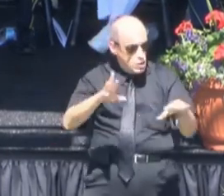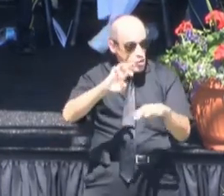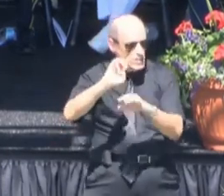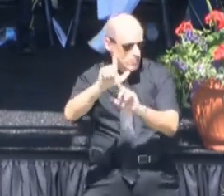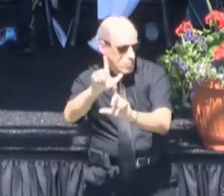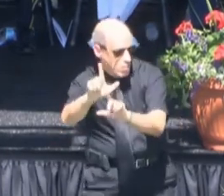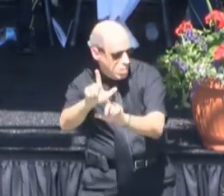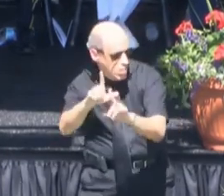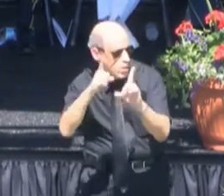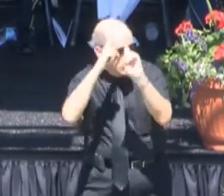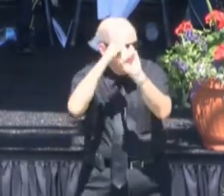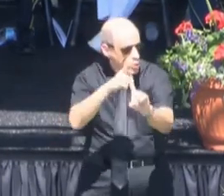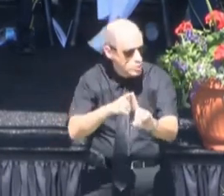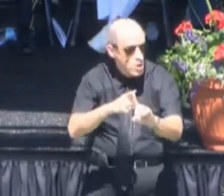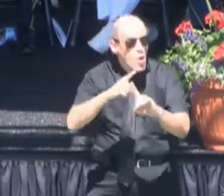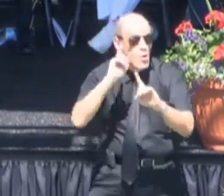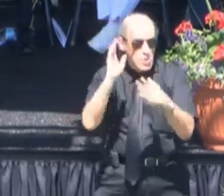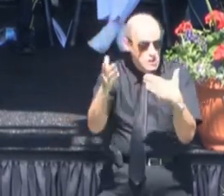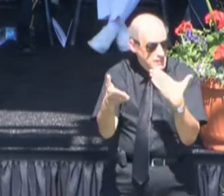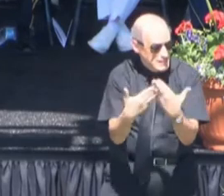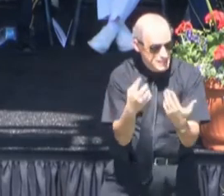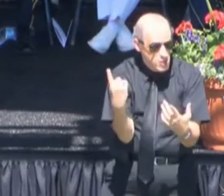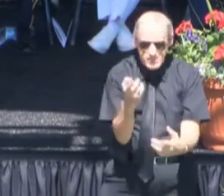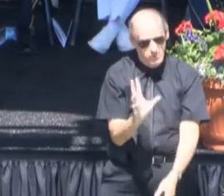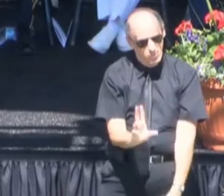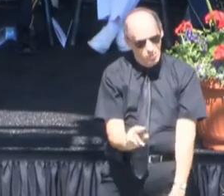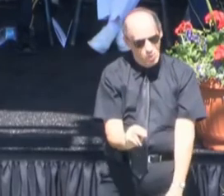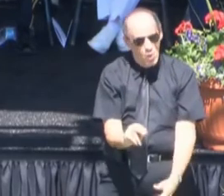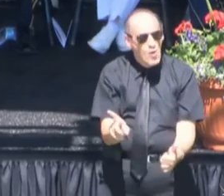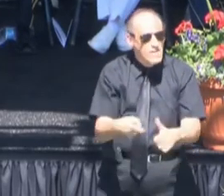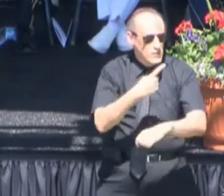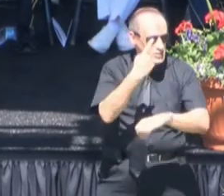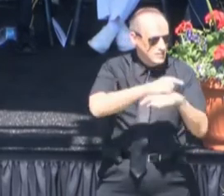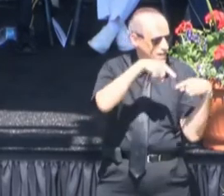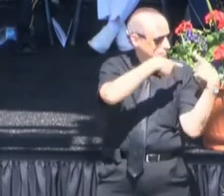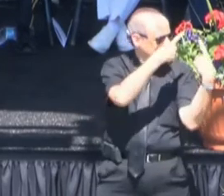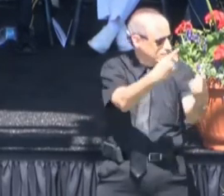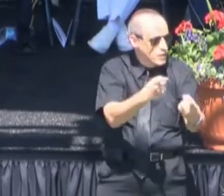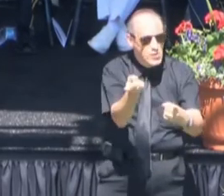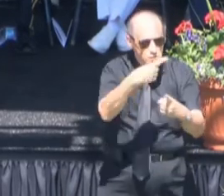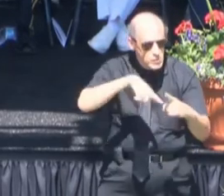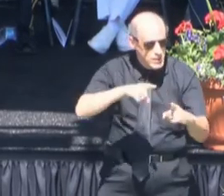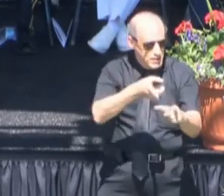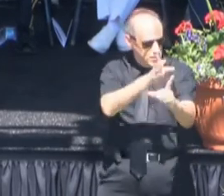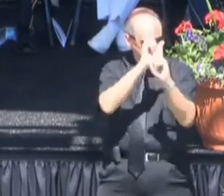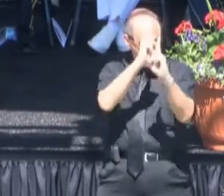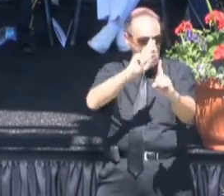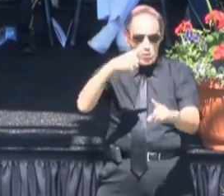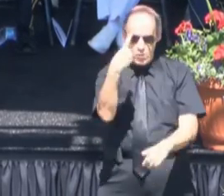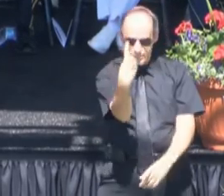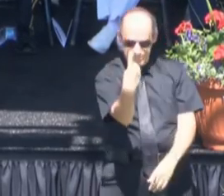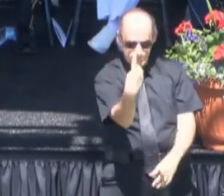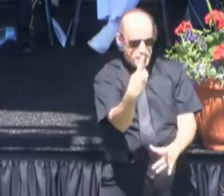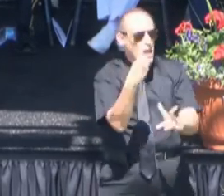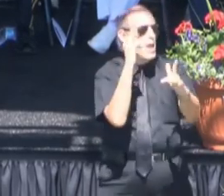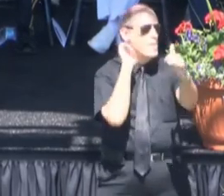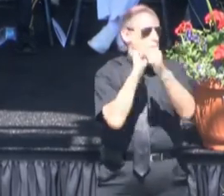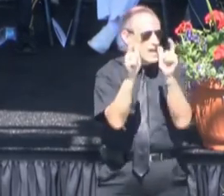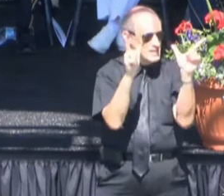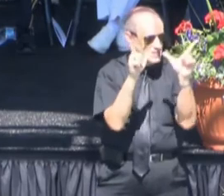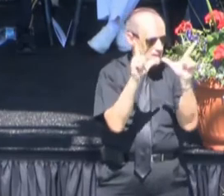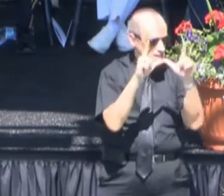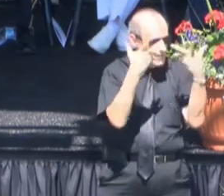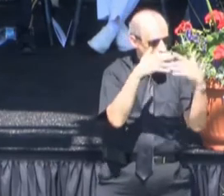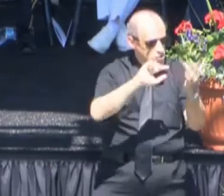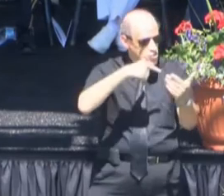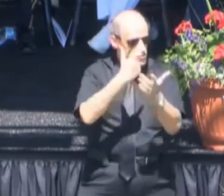but understand that they will not be easy. From day 0, the class of 2018 had a straightforward goal, passing license and